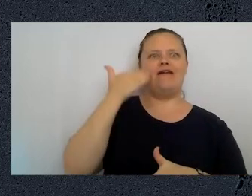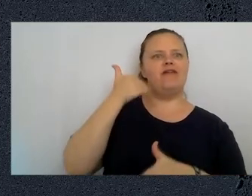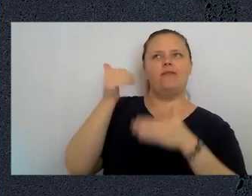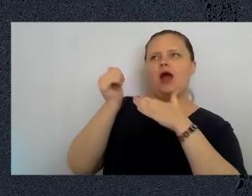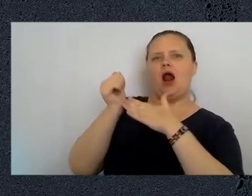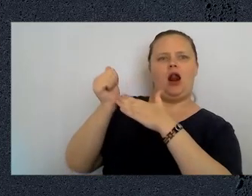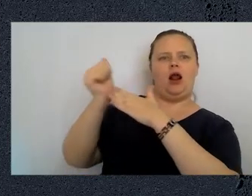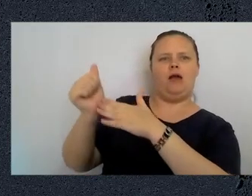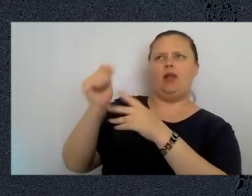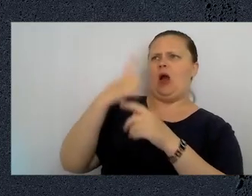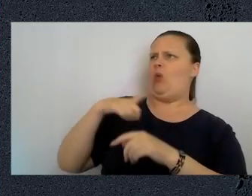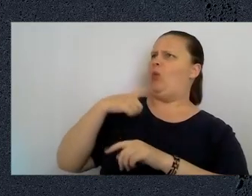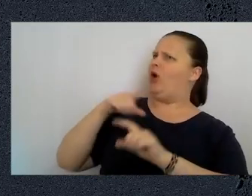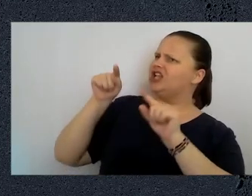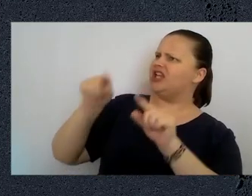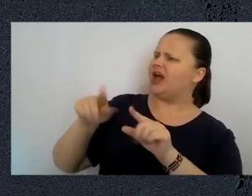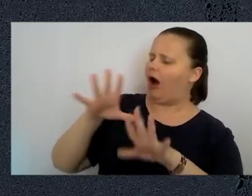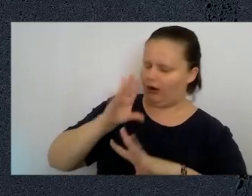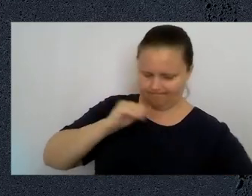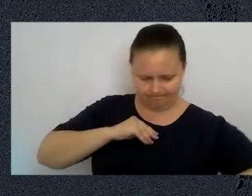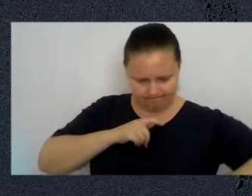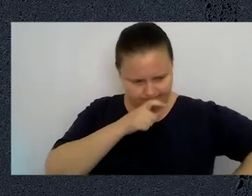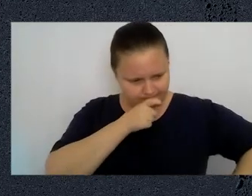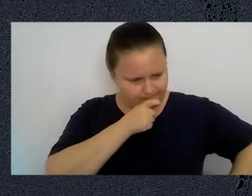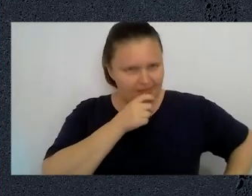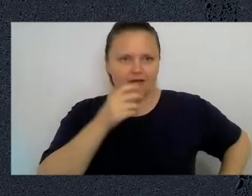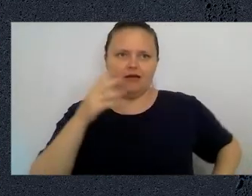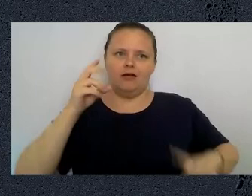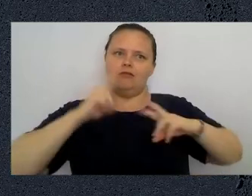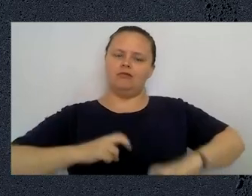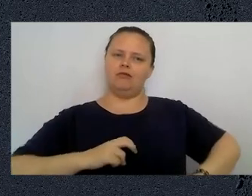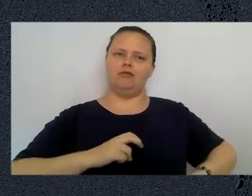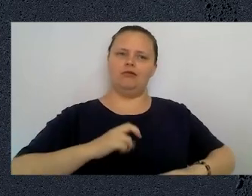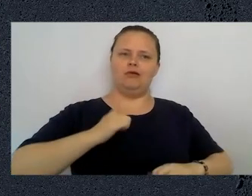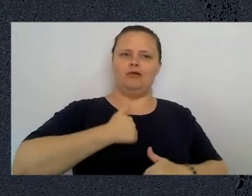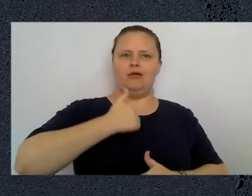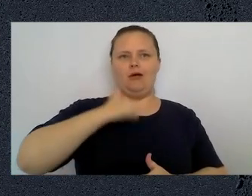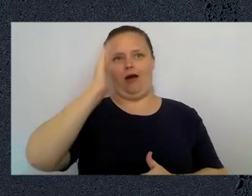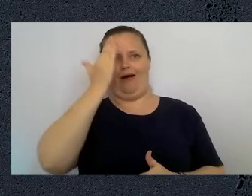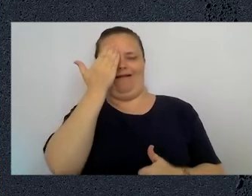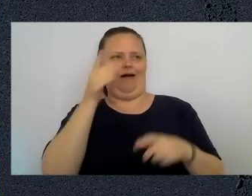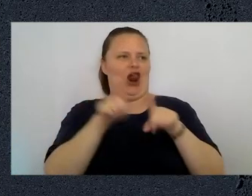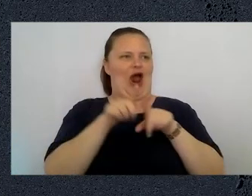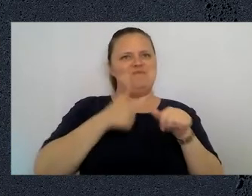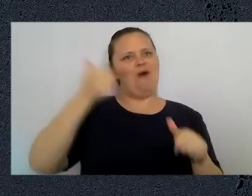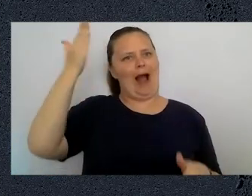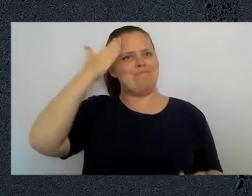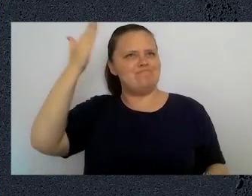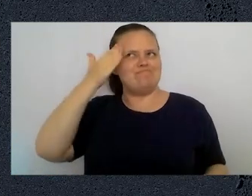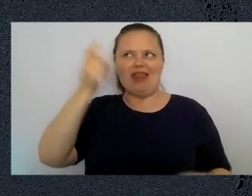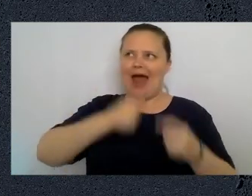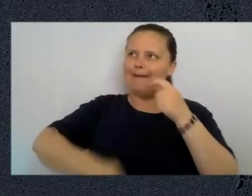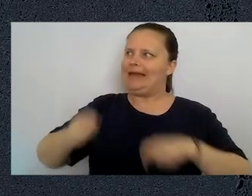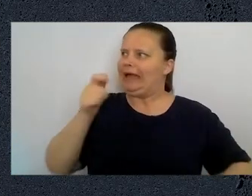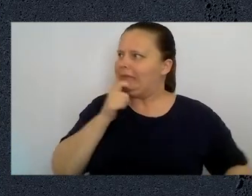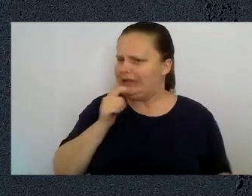you think, wait a minute, I have to just stop and check myself. Am I unconsciously treating her like my mother? And is that fair? And would I do that to